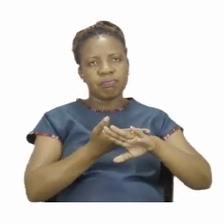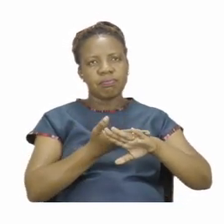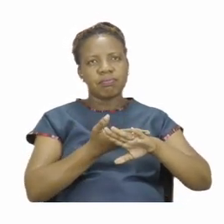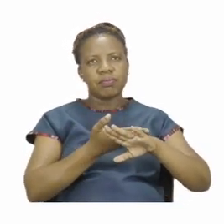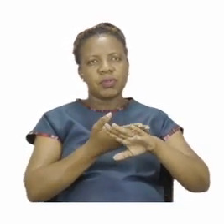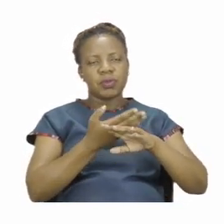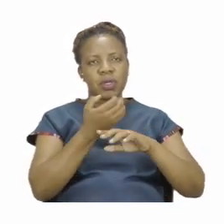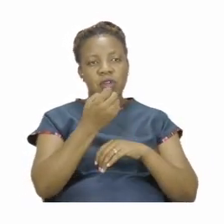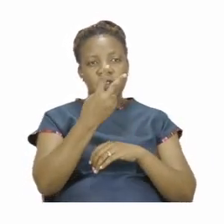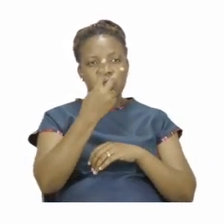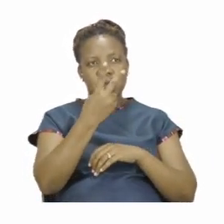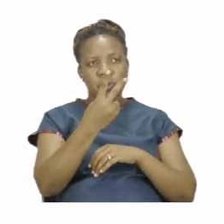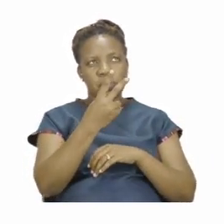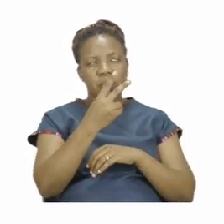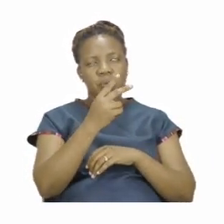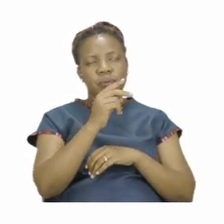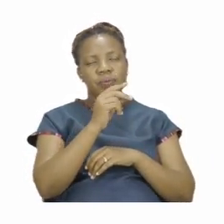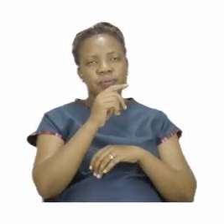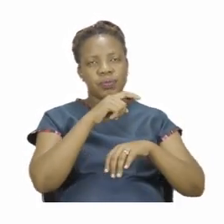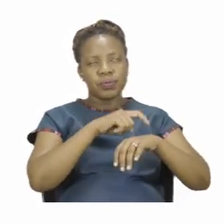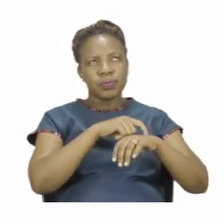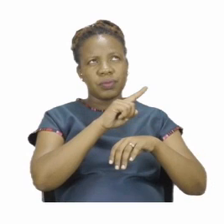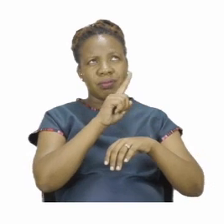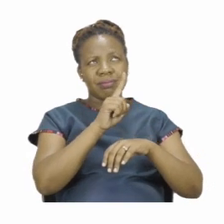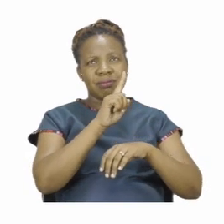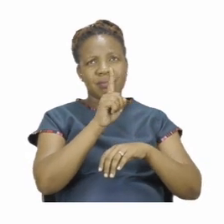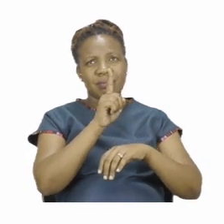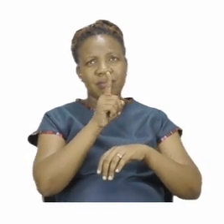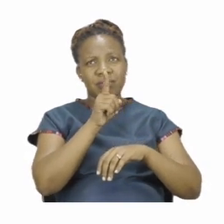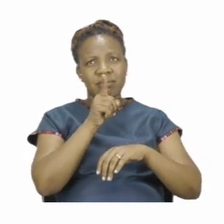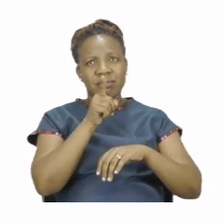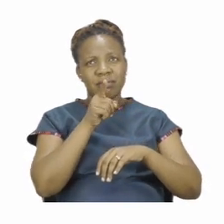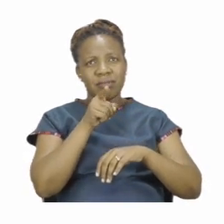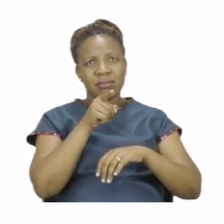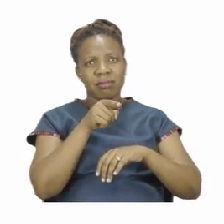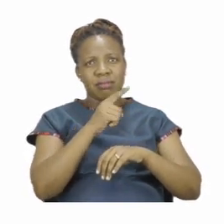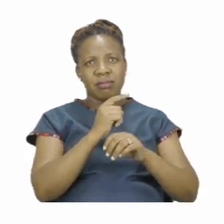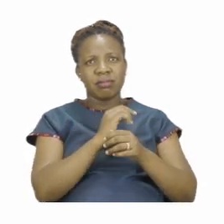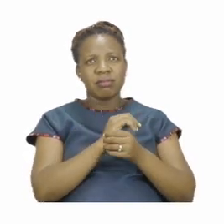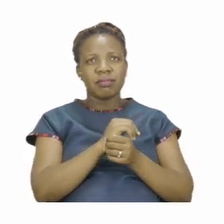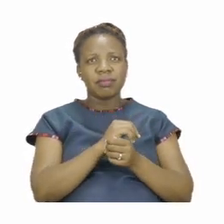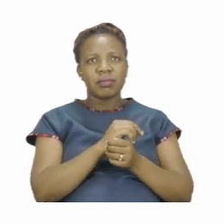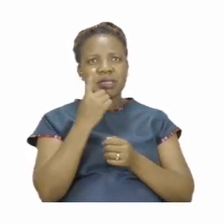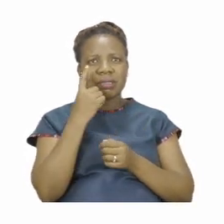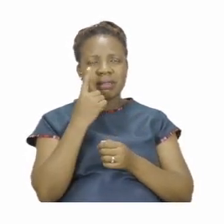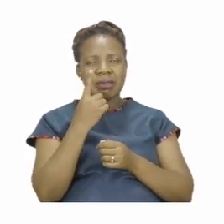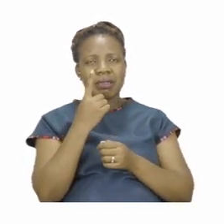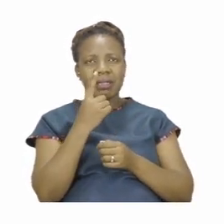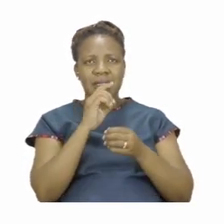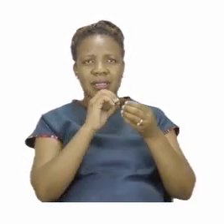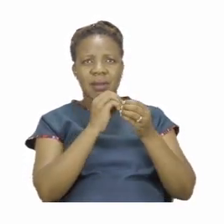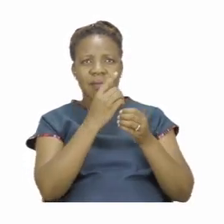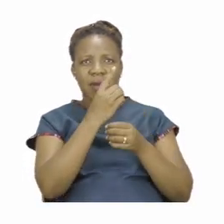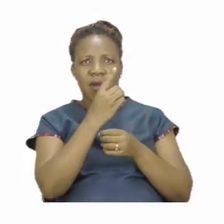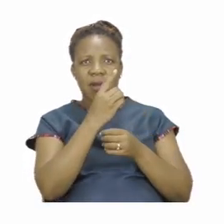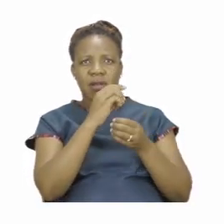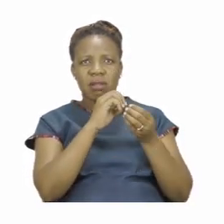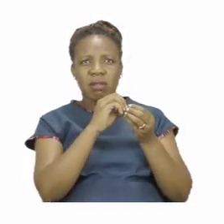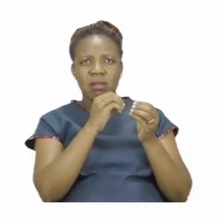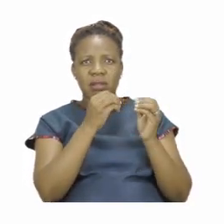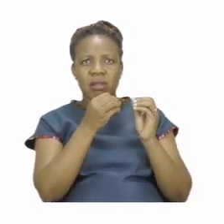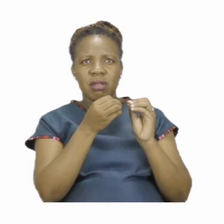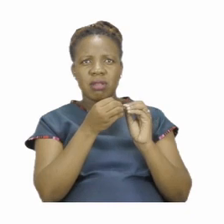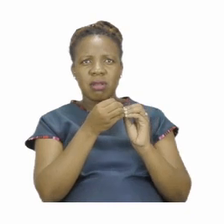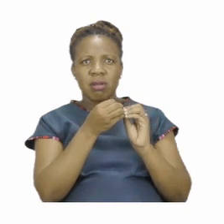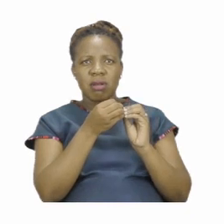clocks. It says 2 o'clock, as you can read on the clock, to 7